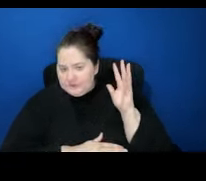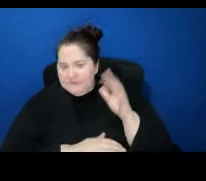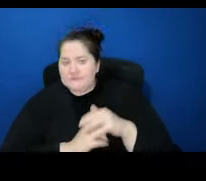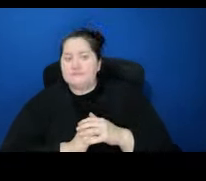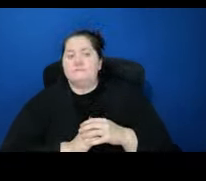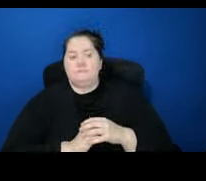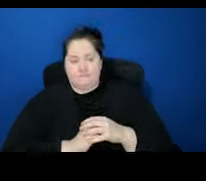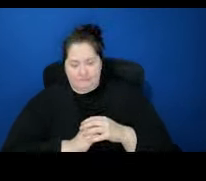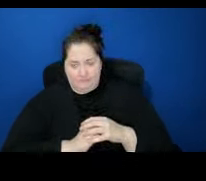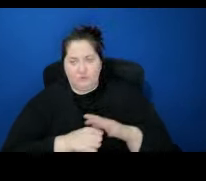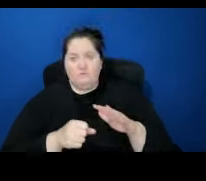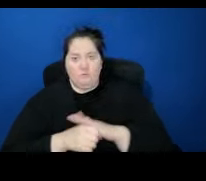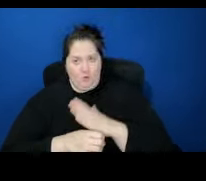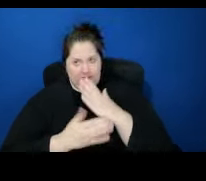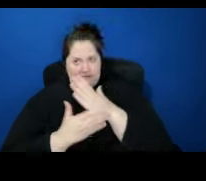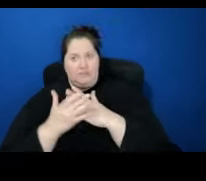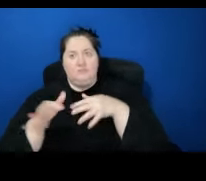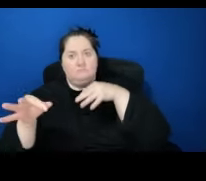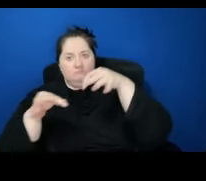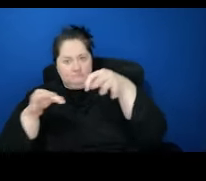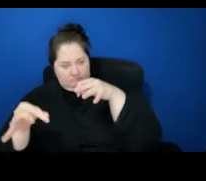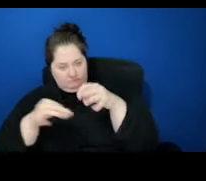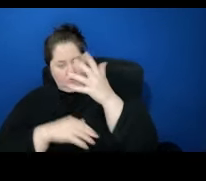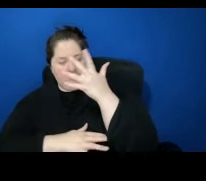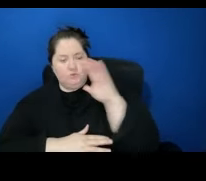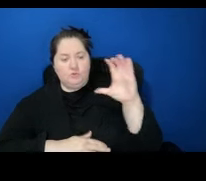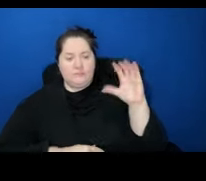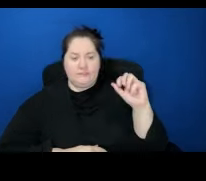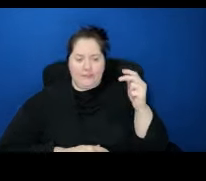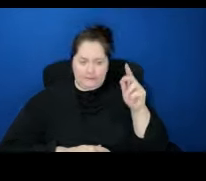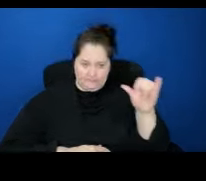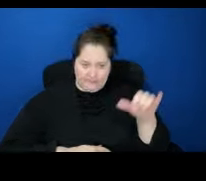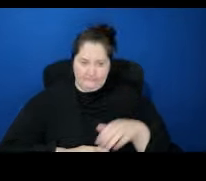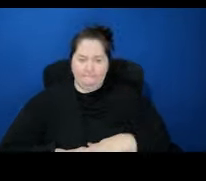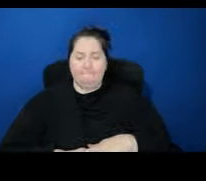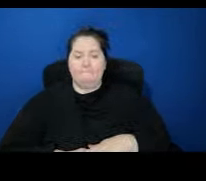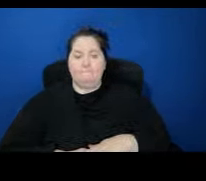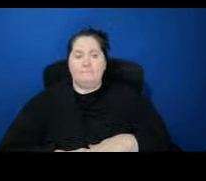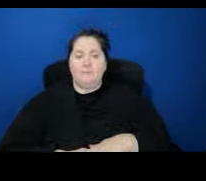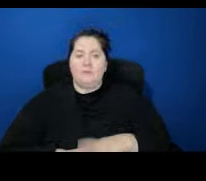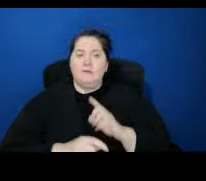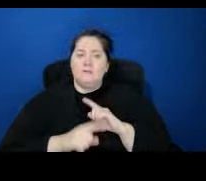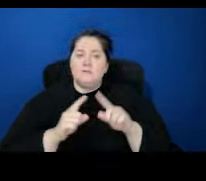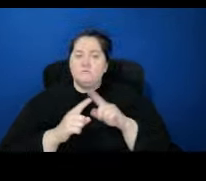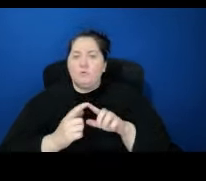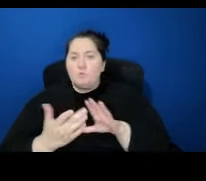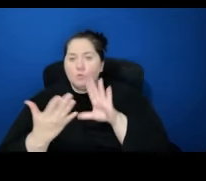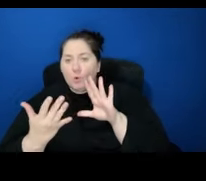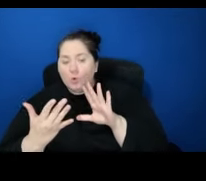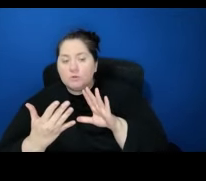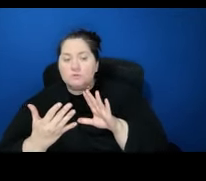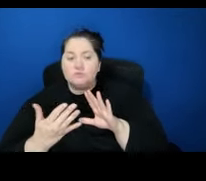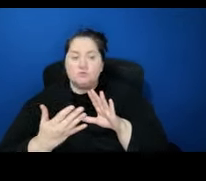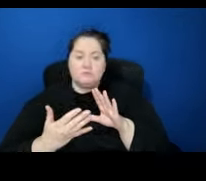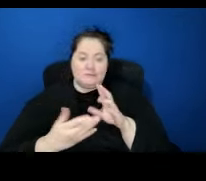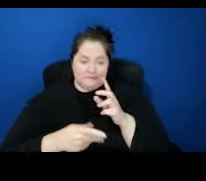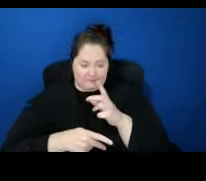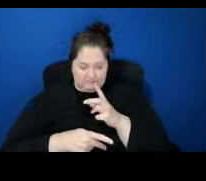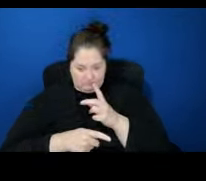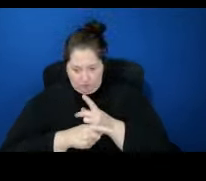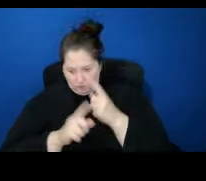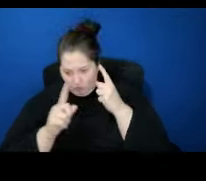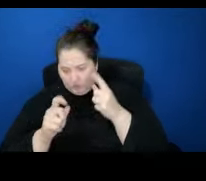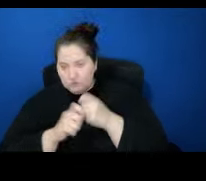and there's an entire section that talks about our tree canopy and different approaches to attaining the city's goals